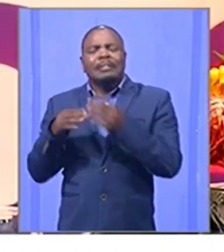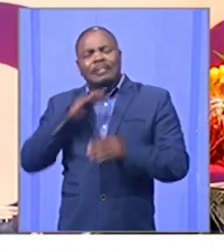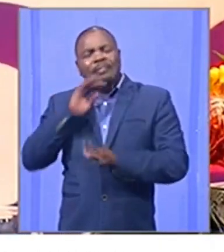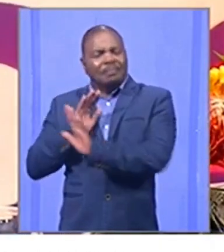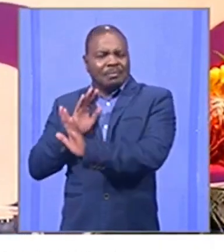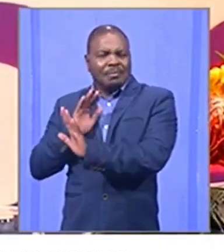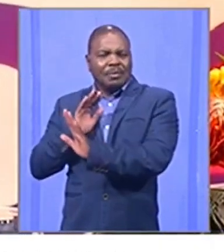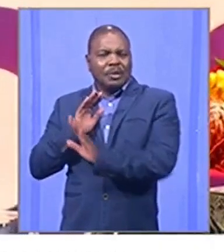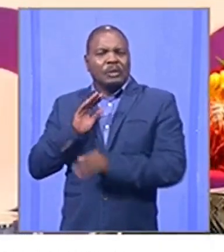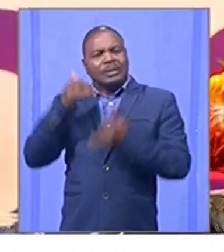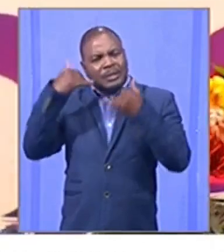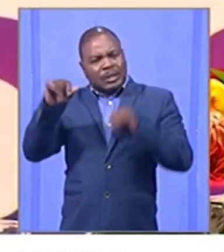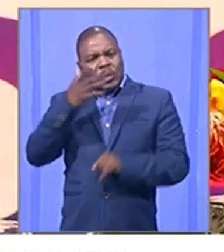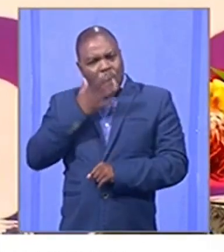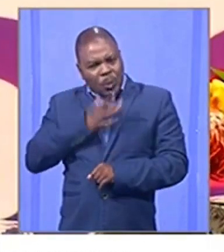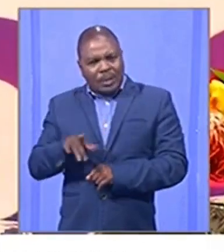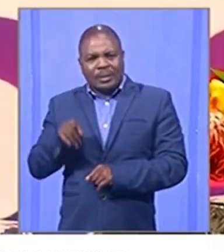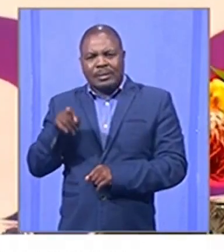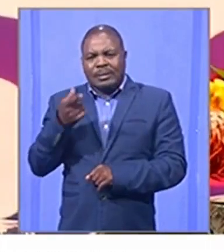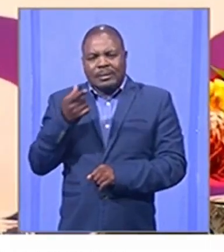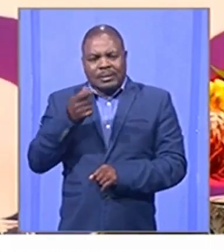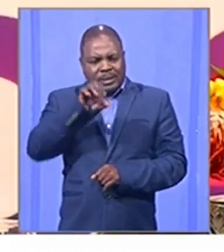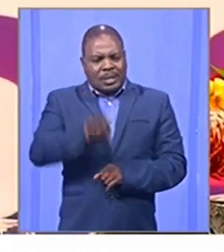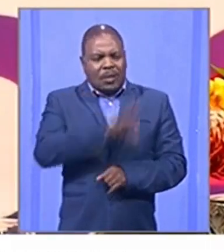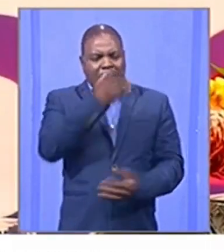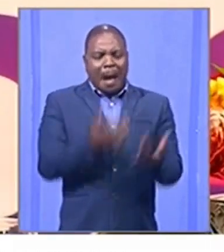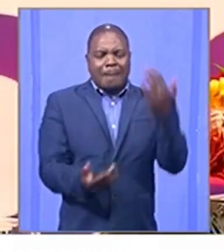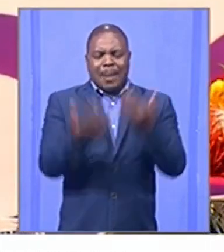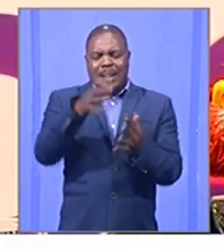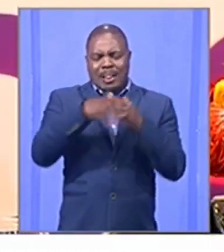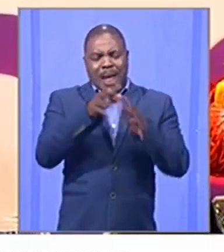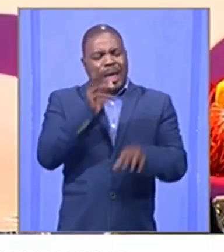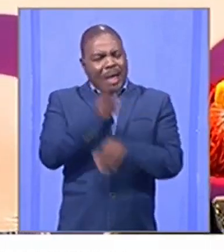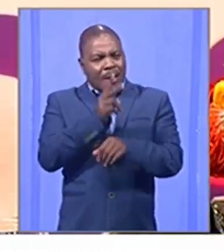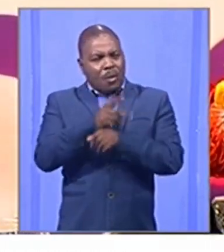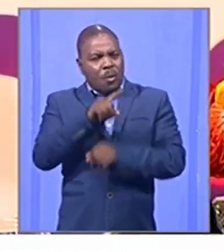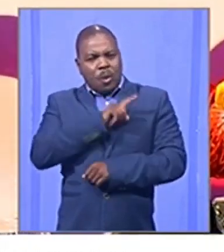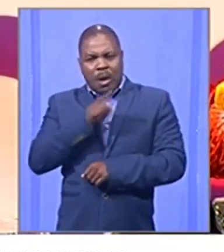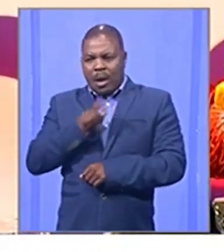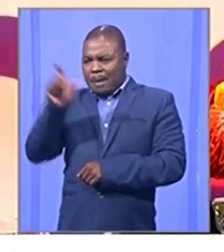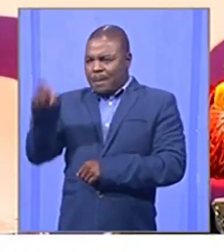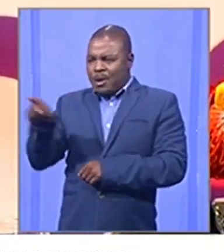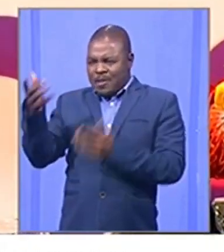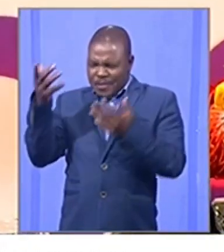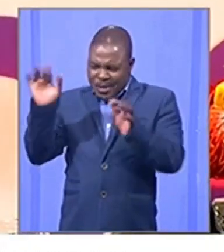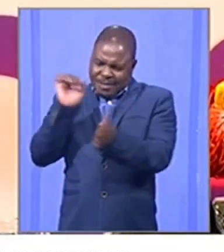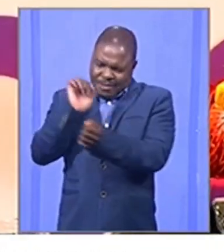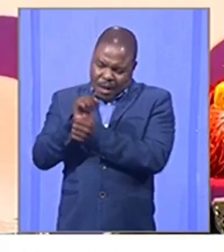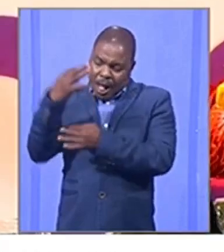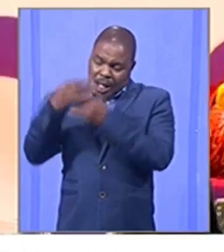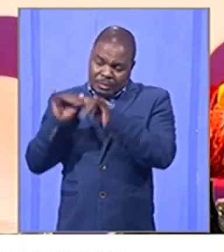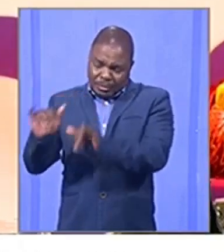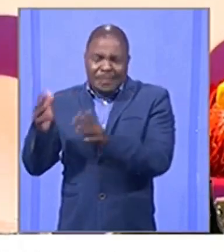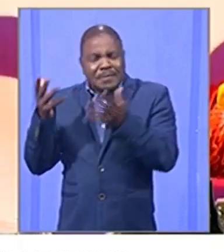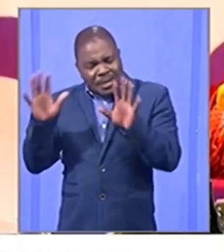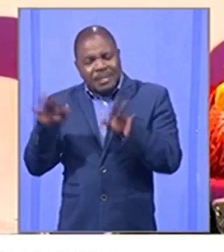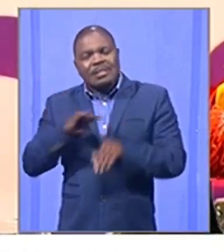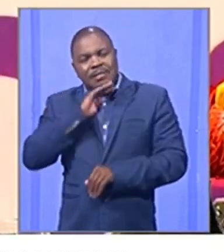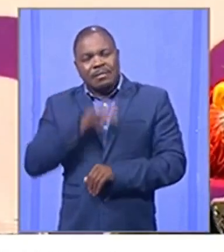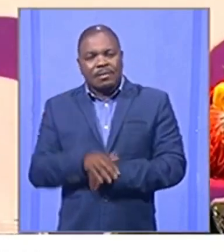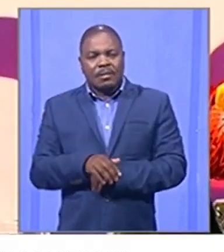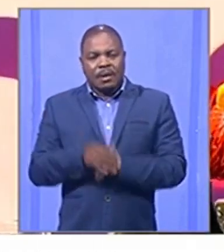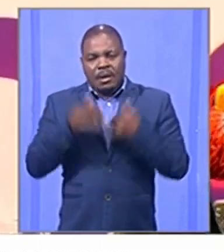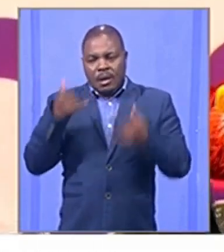Why do you still want to ban this country after a person is served? He's served. It's enough. And then